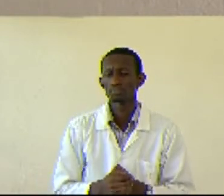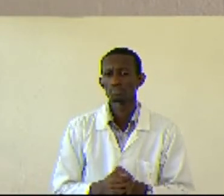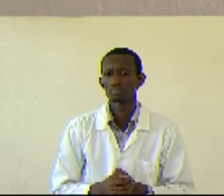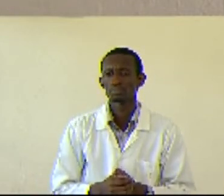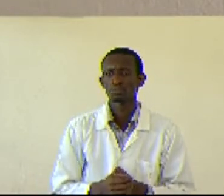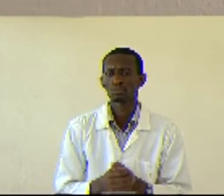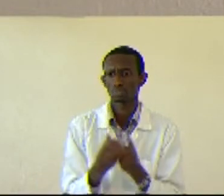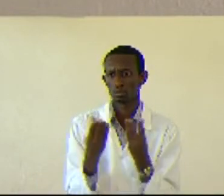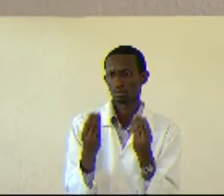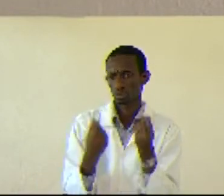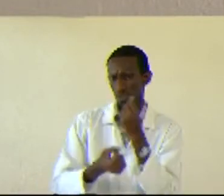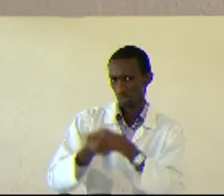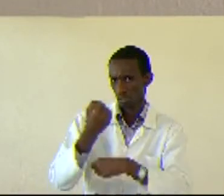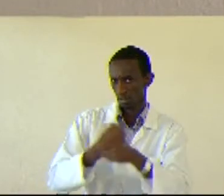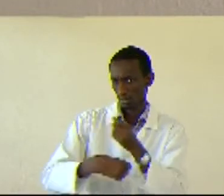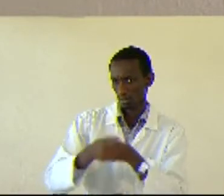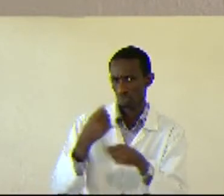a simple activity